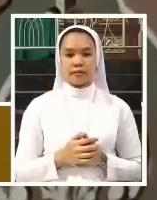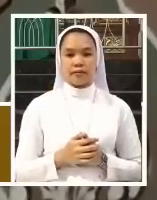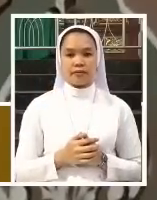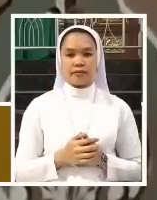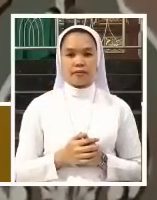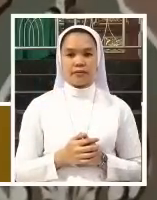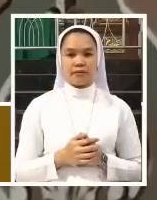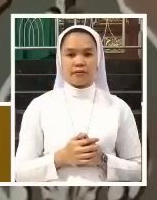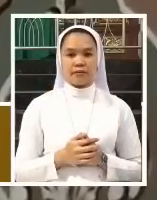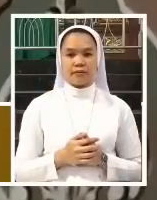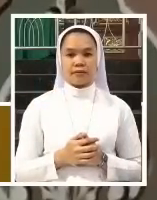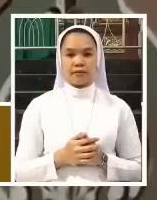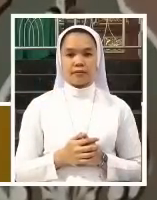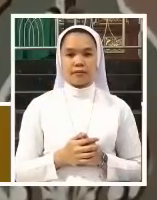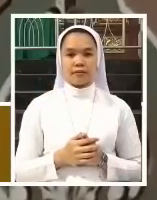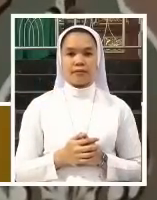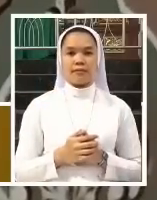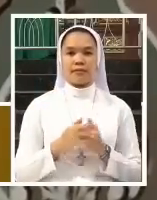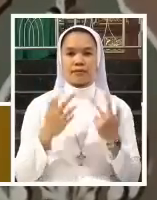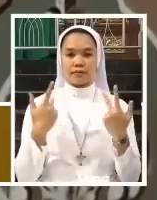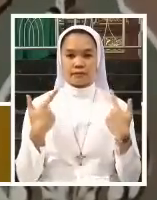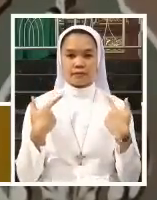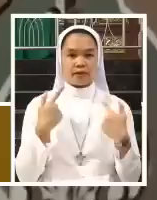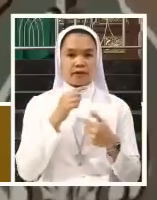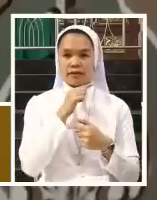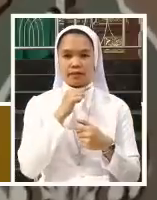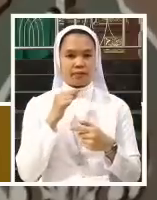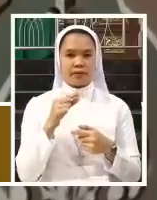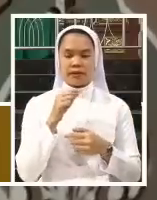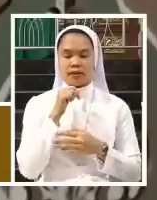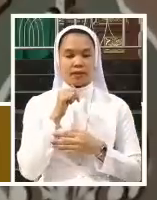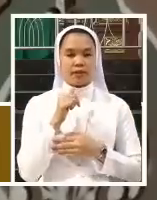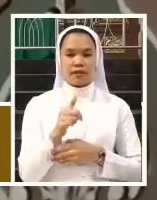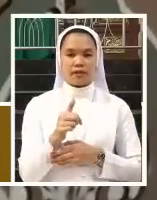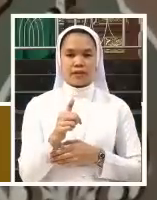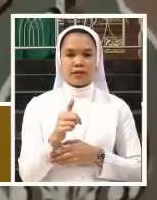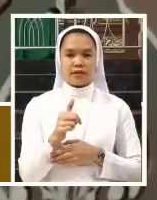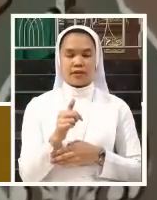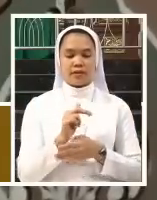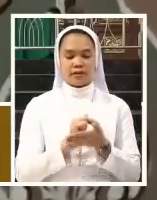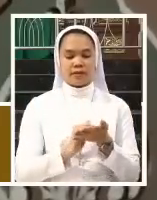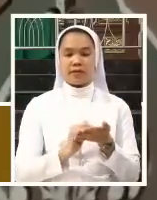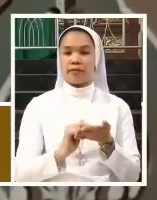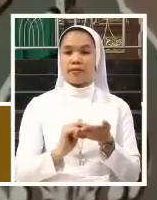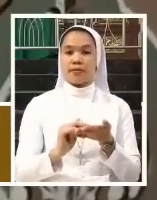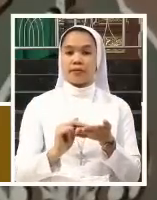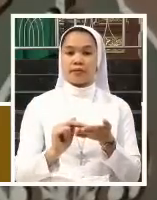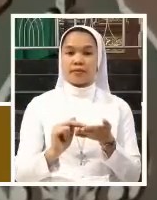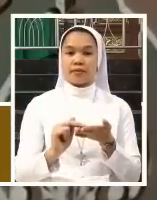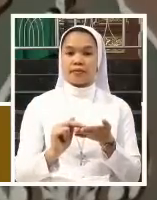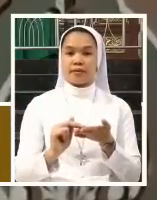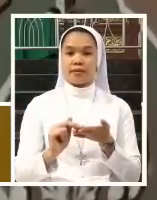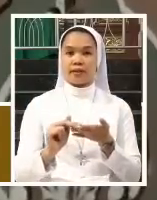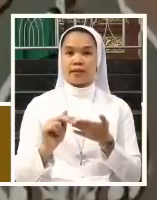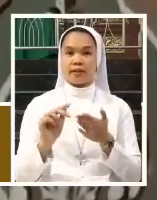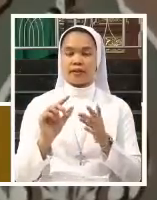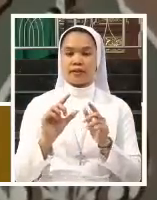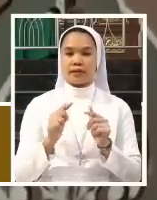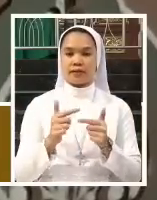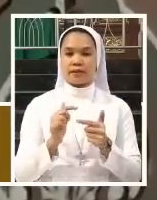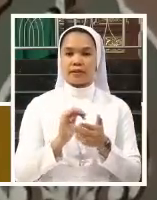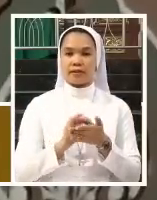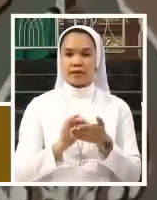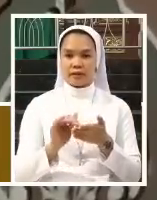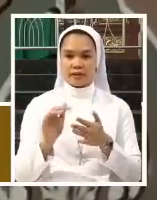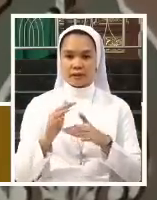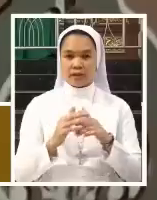Our priesthood is not realized in our rituals, even in